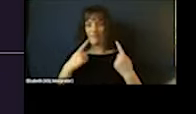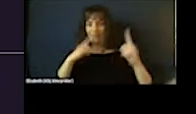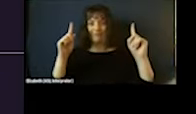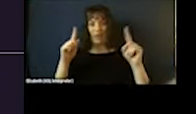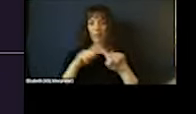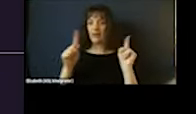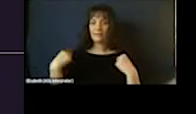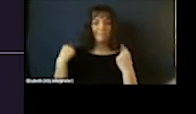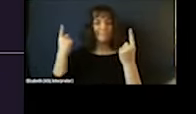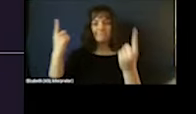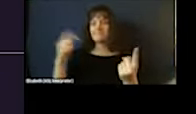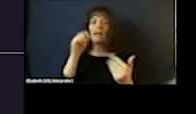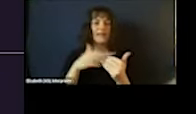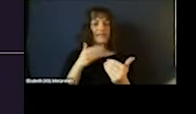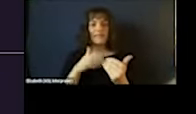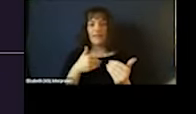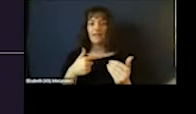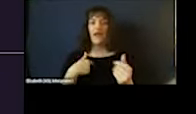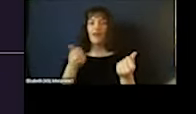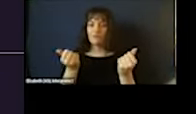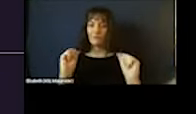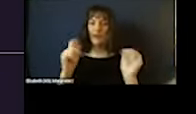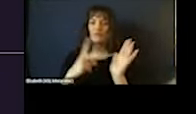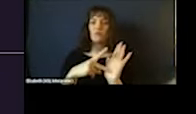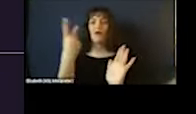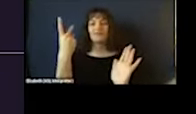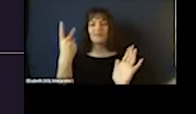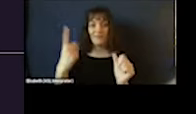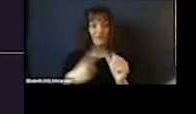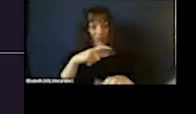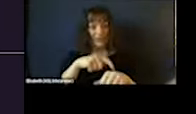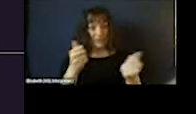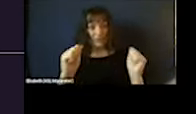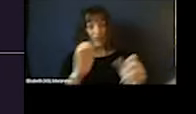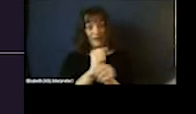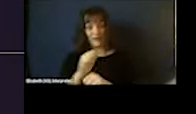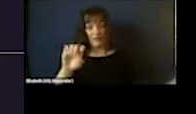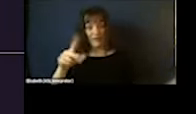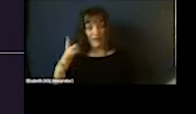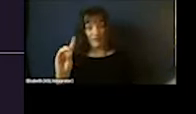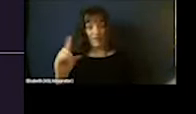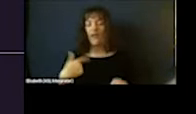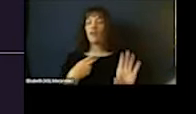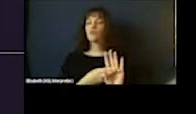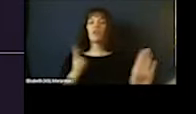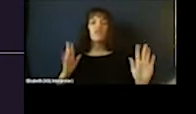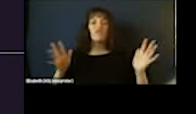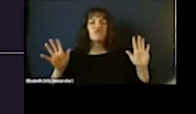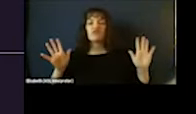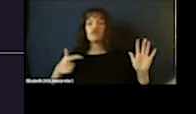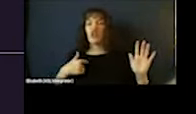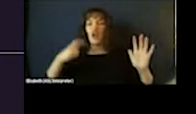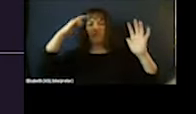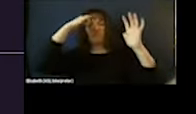I actually had to try twice. I quit my first attempt at a PhD because I basically had a breakdown. I